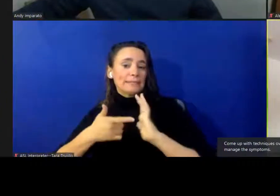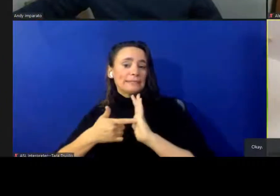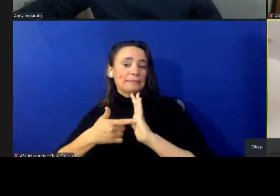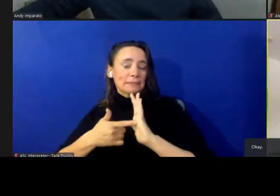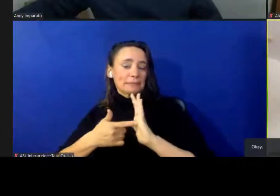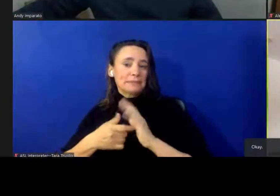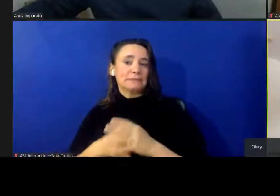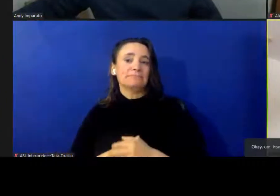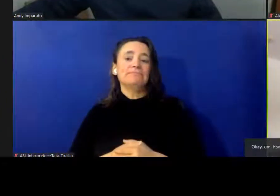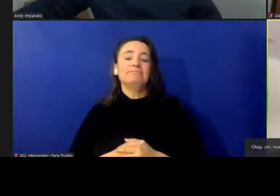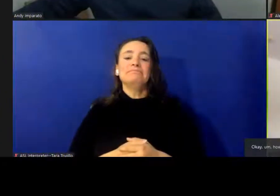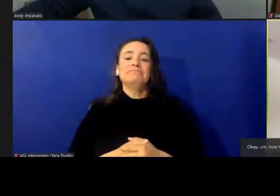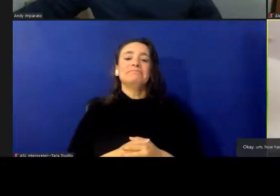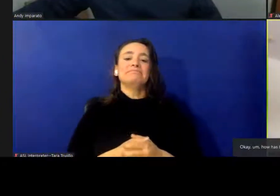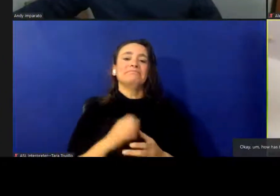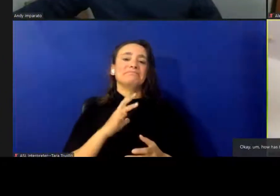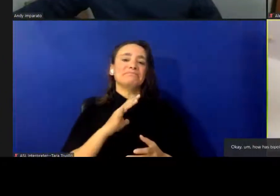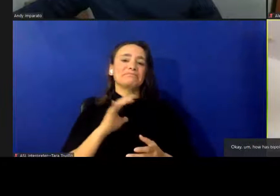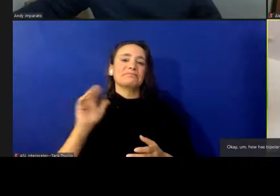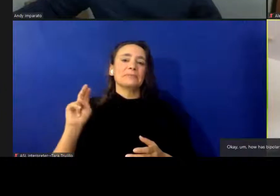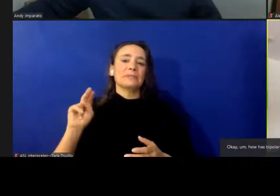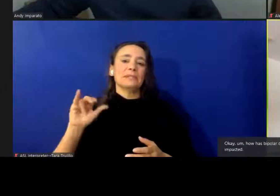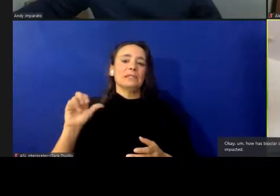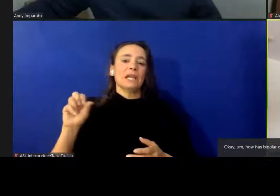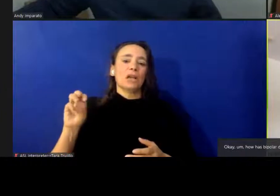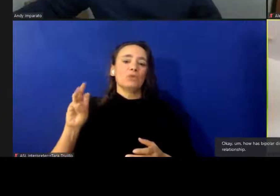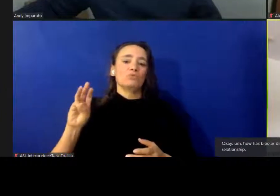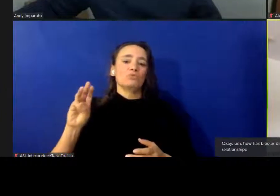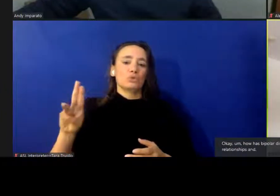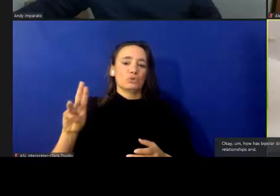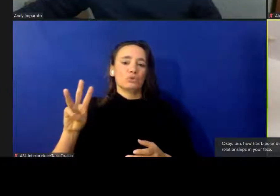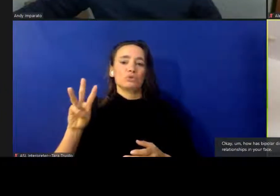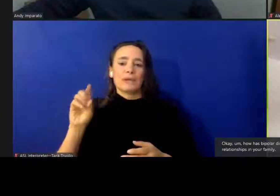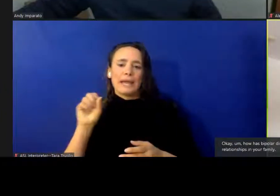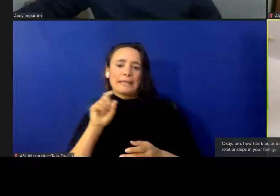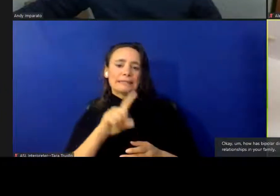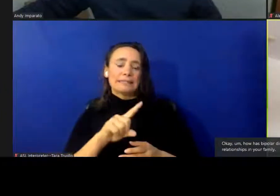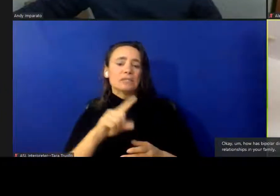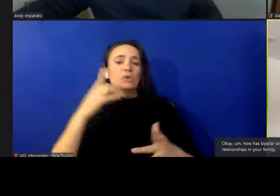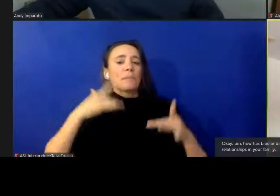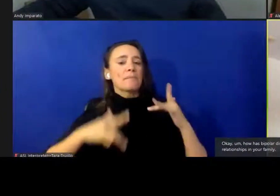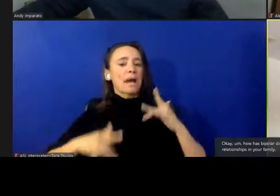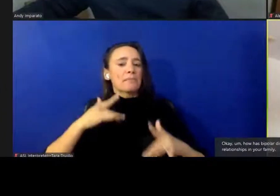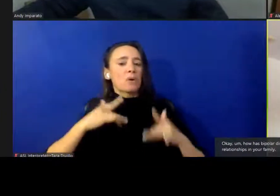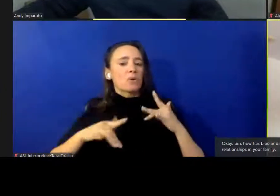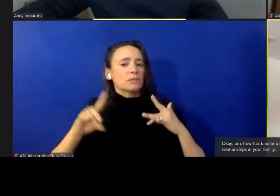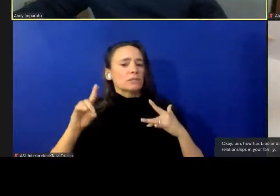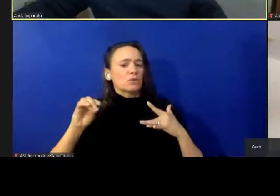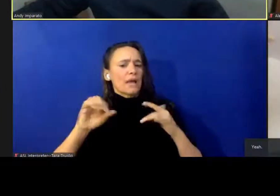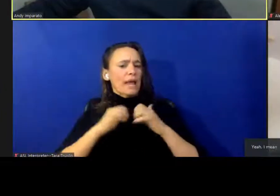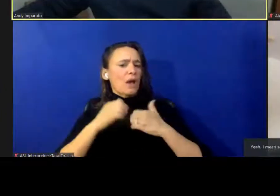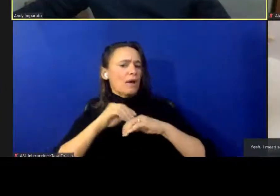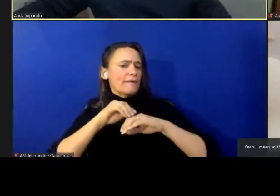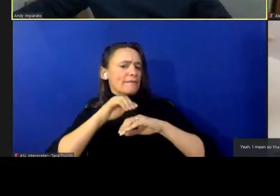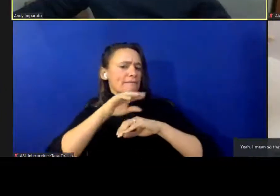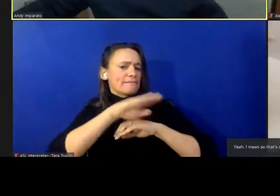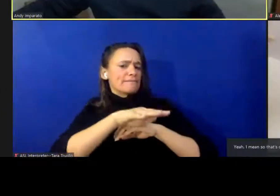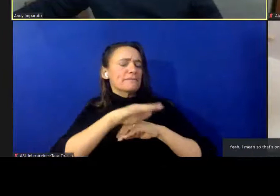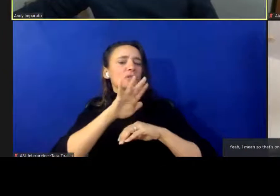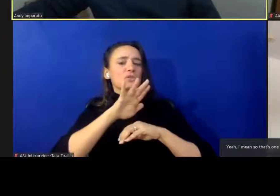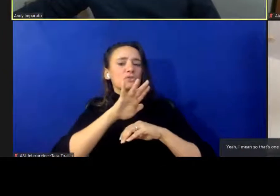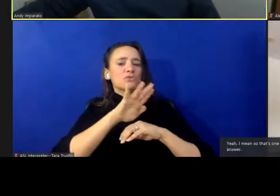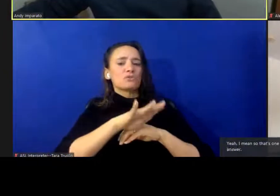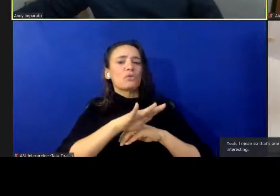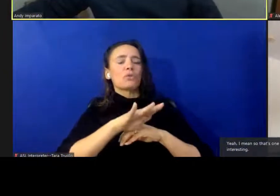Okay. How has bipolar disorder impacted relationships in your family? Yeah, I mean, so that's one of the kind